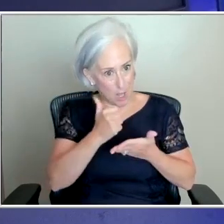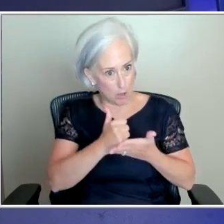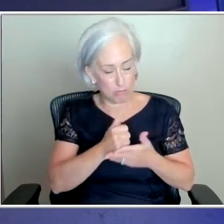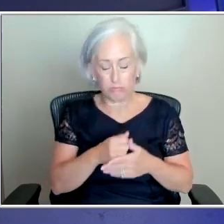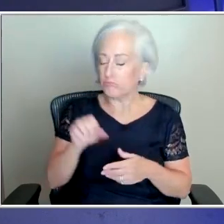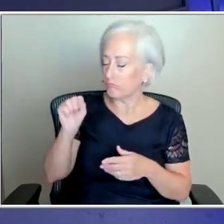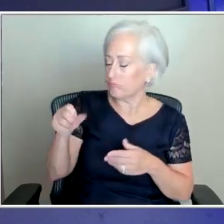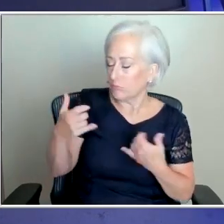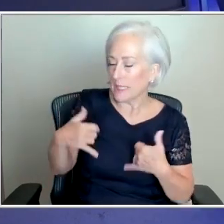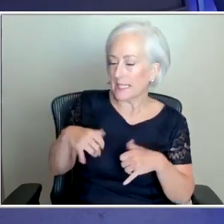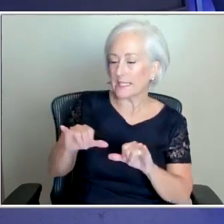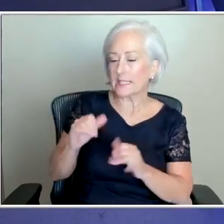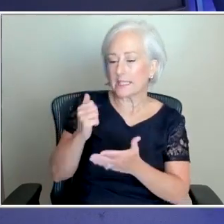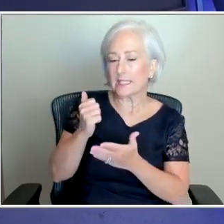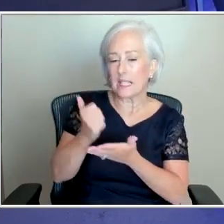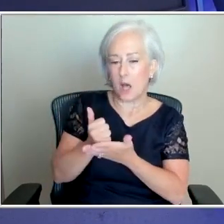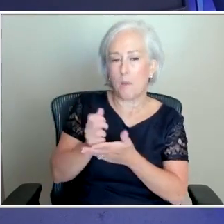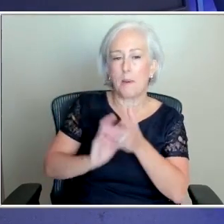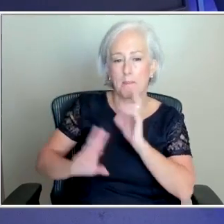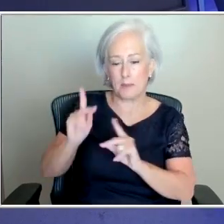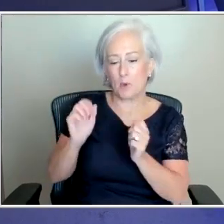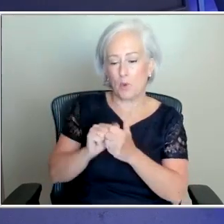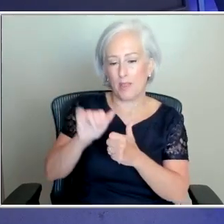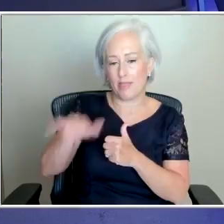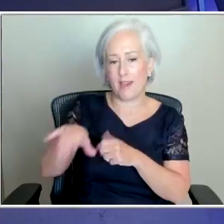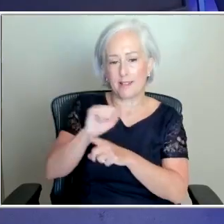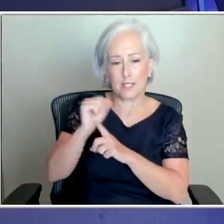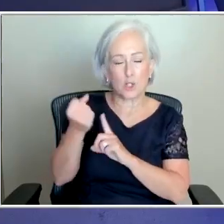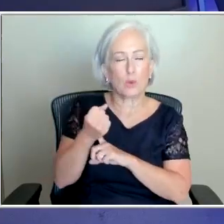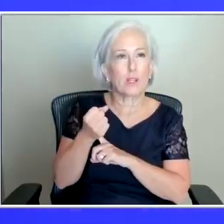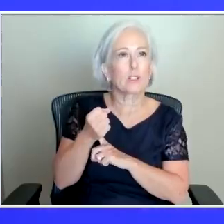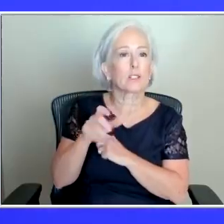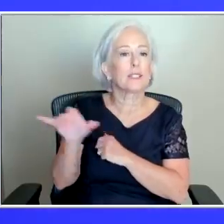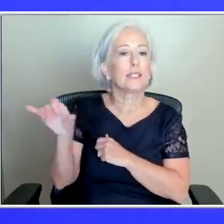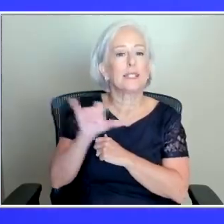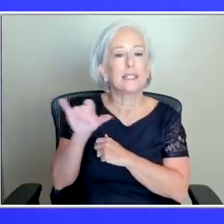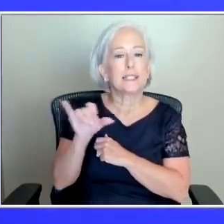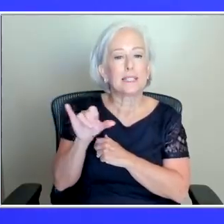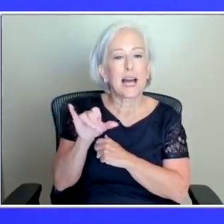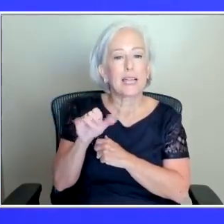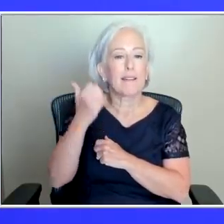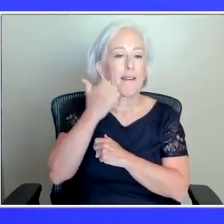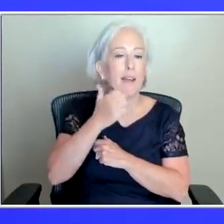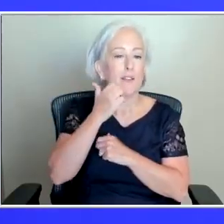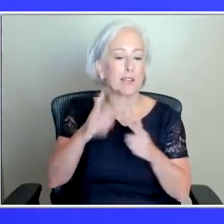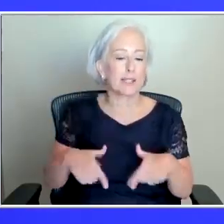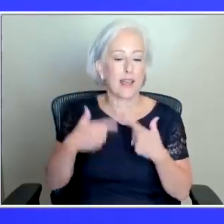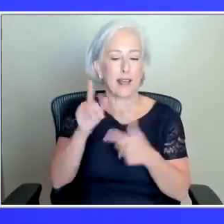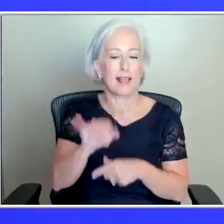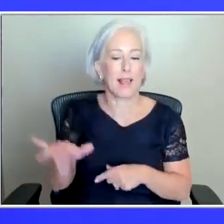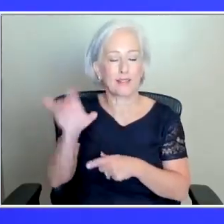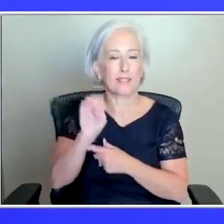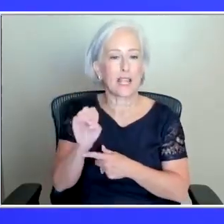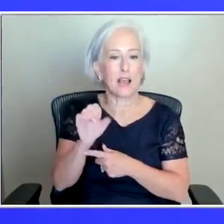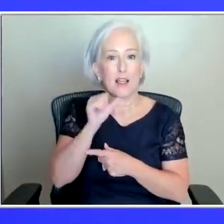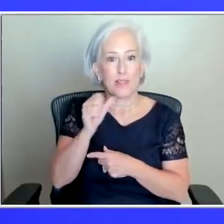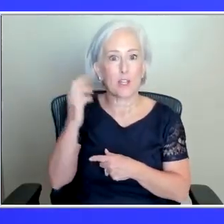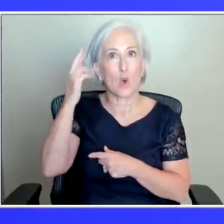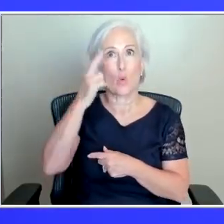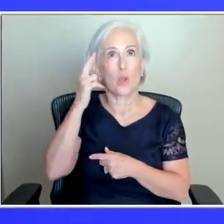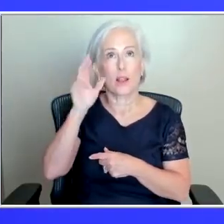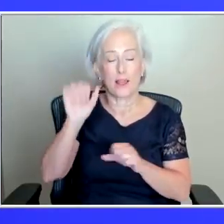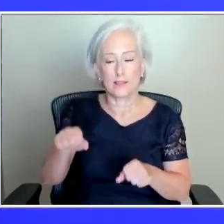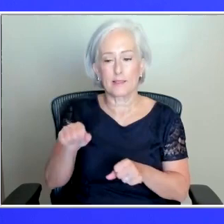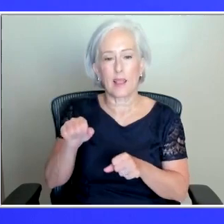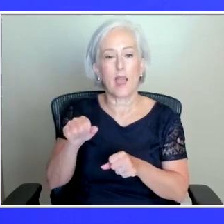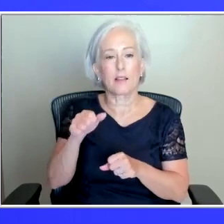with those types of conditions. So there could be things that in their daily lifestyle that they might not realize could also be contributing